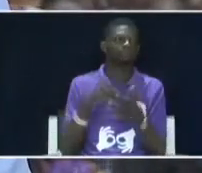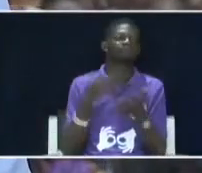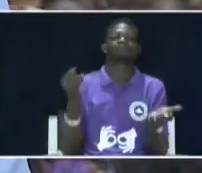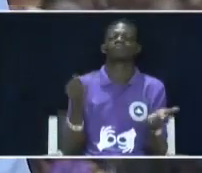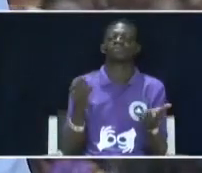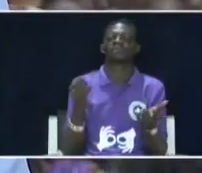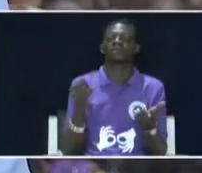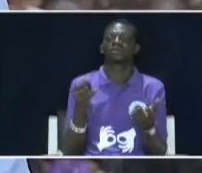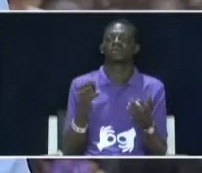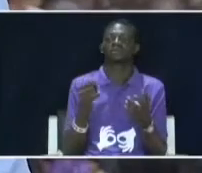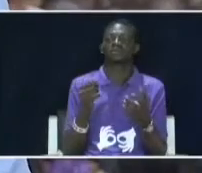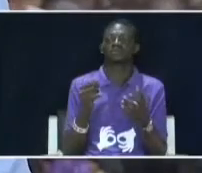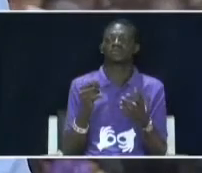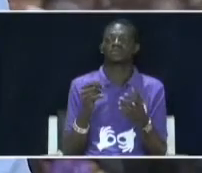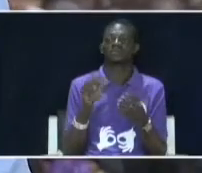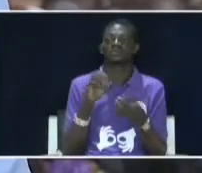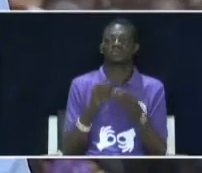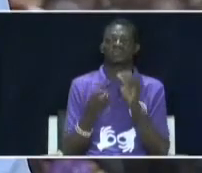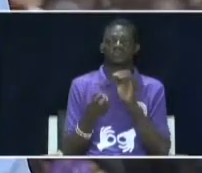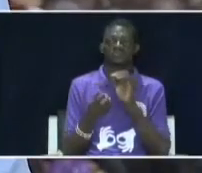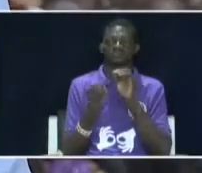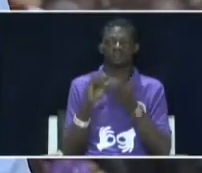Make that your prayer point number three.